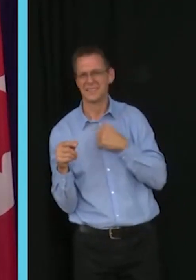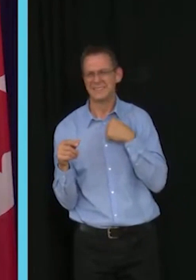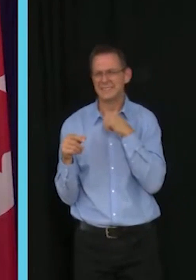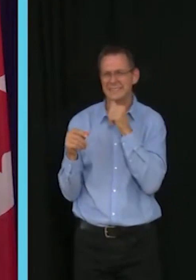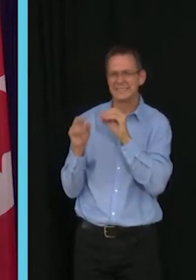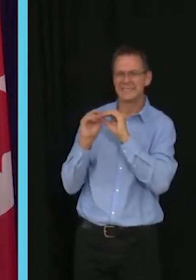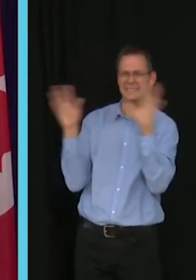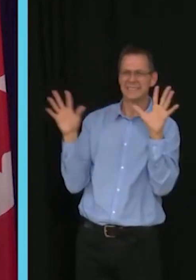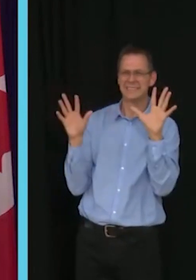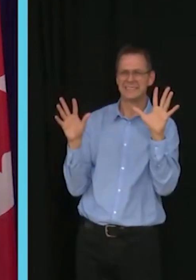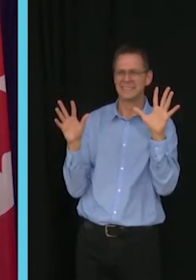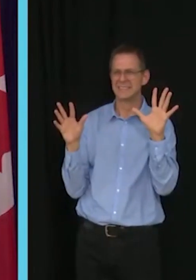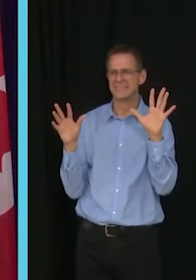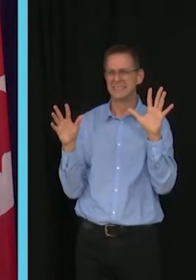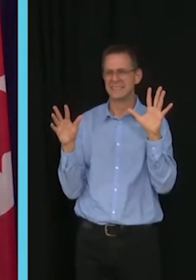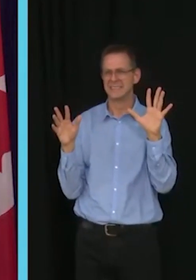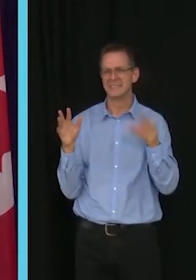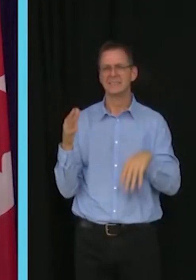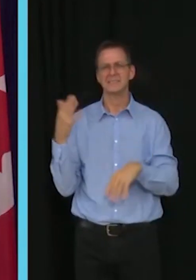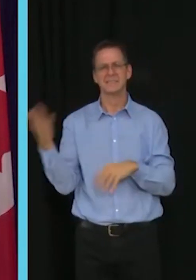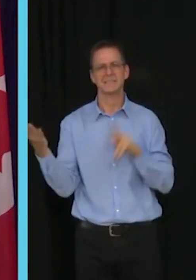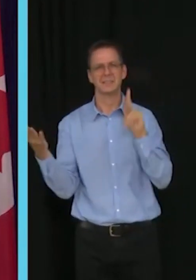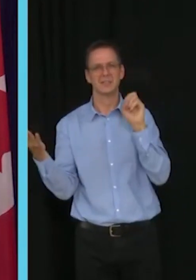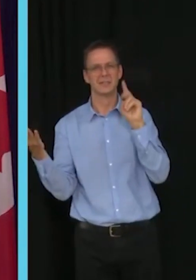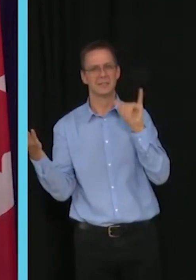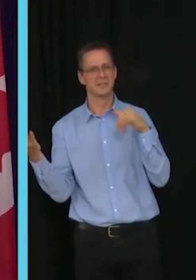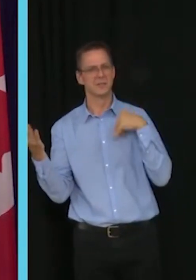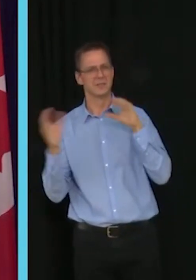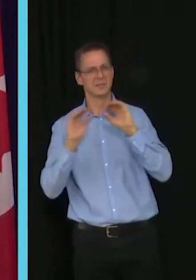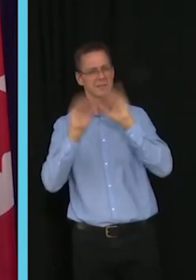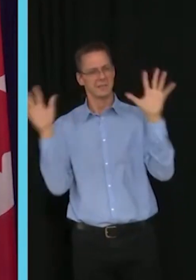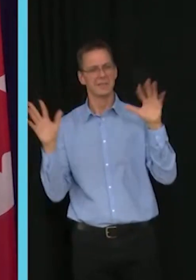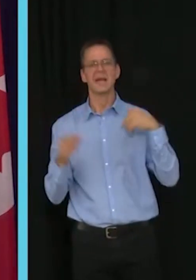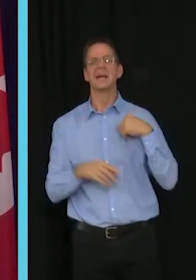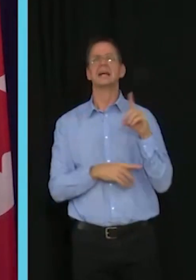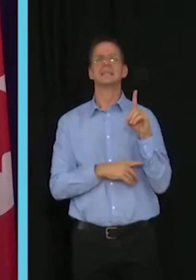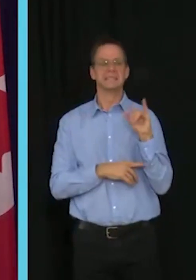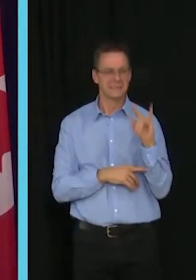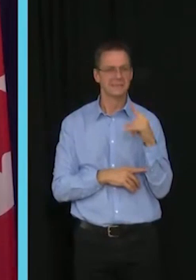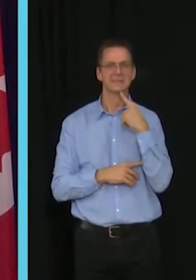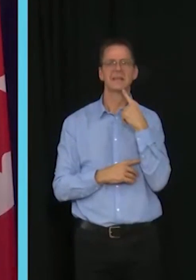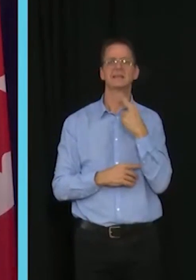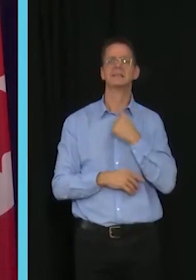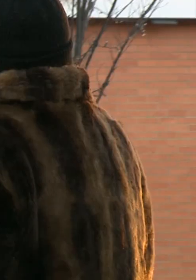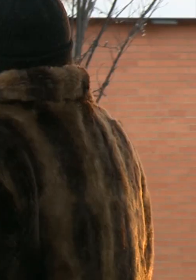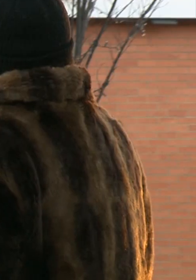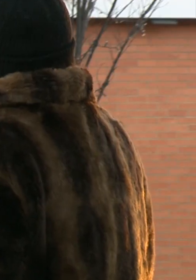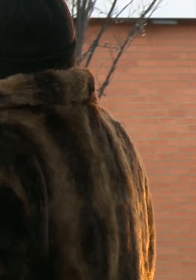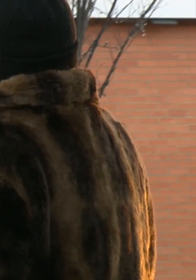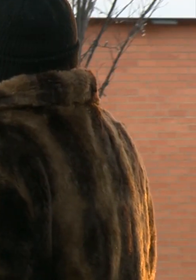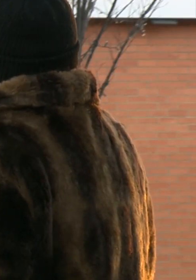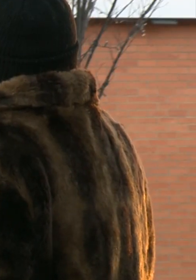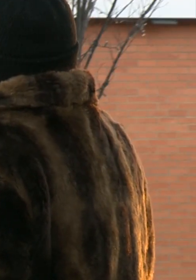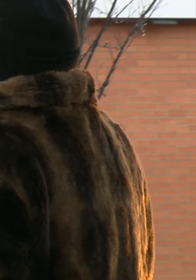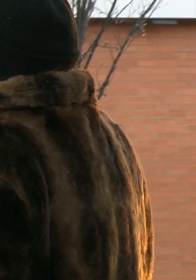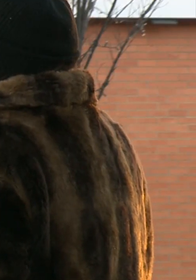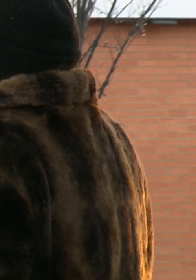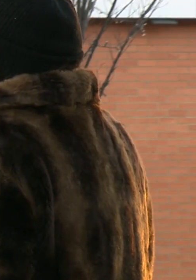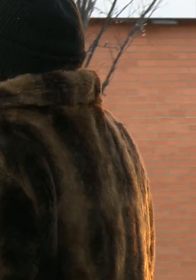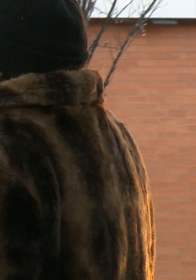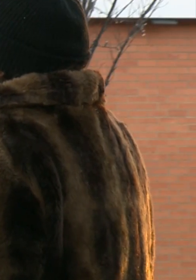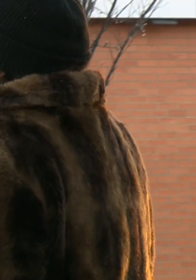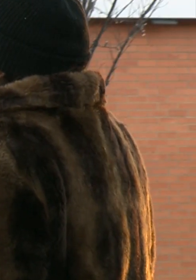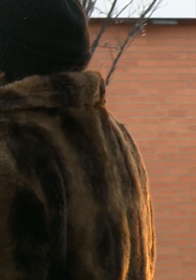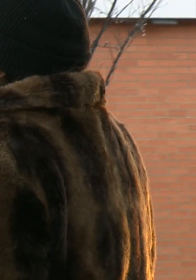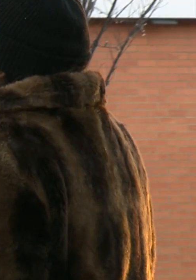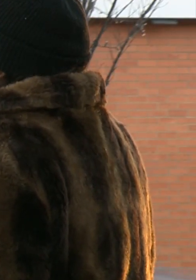having embraced the public shift from pandemic to endemic, which was clearly premature. Now it's a new year, same